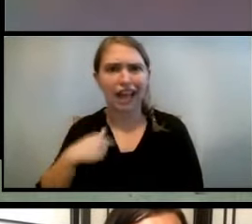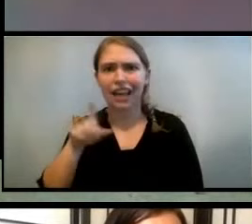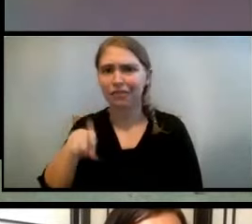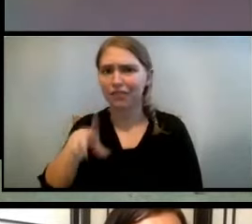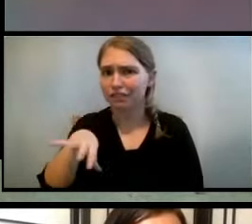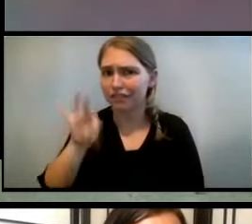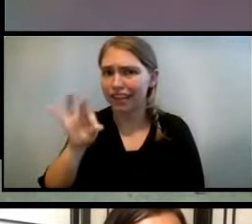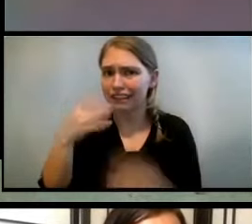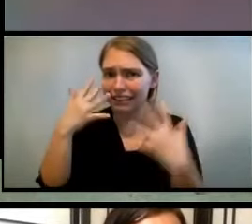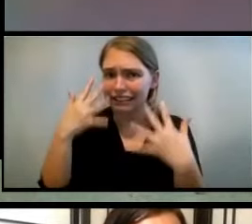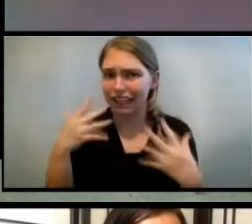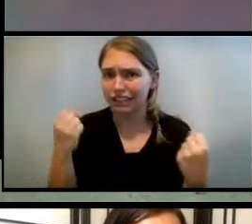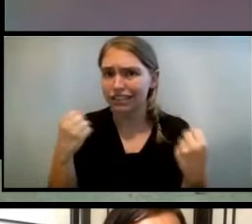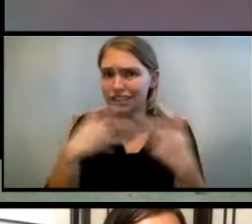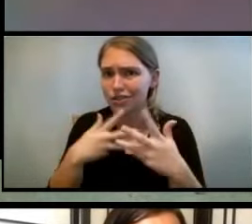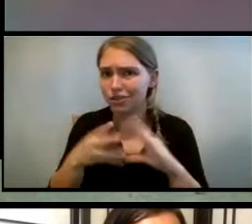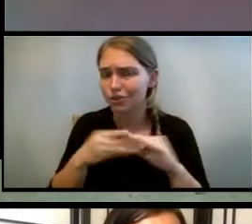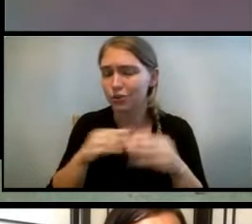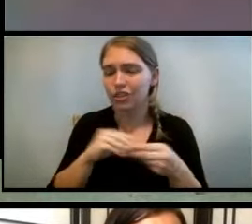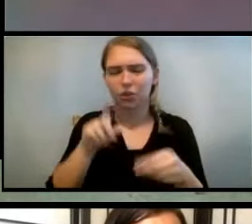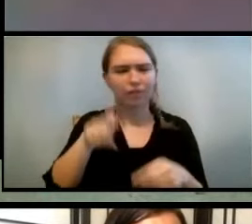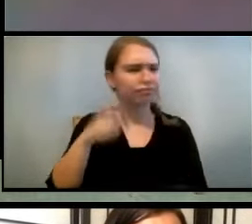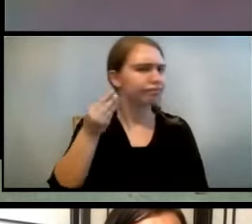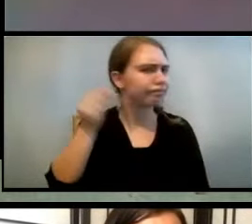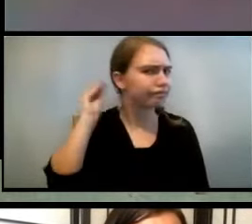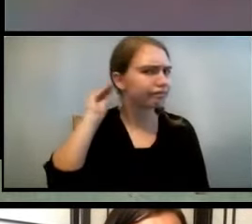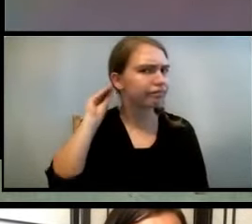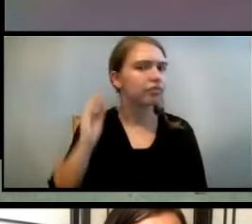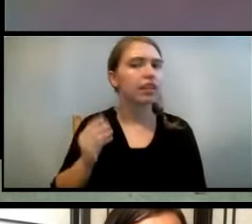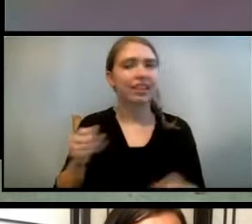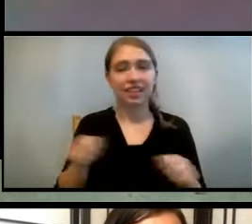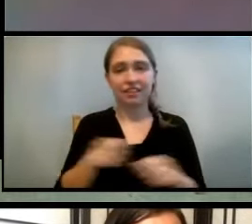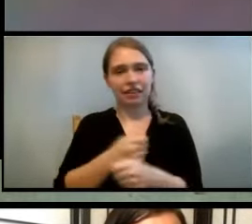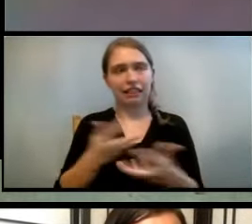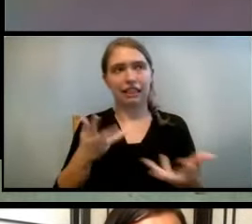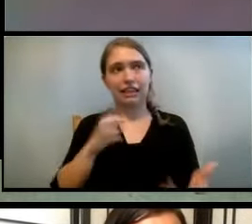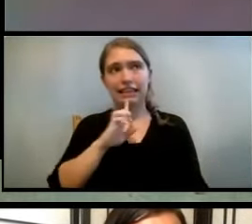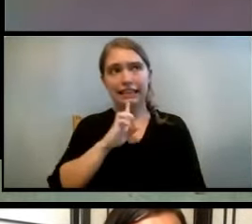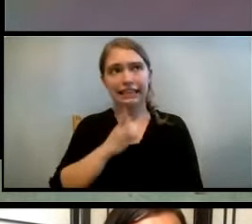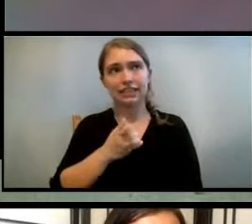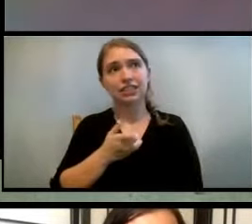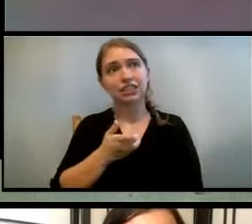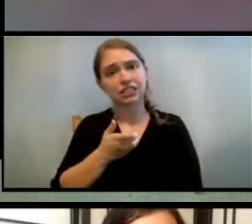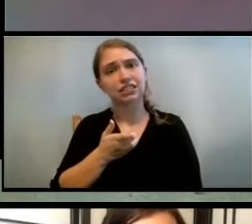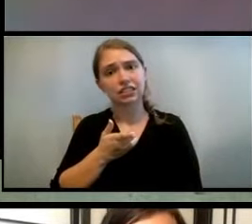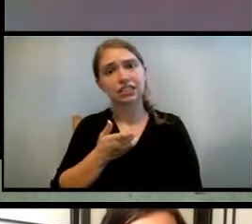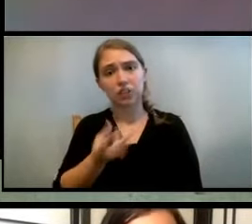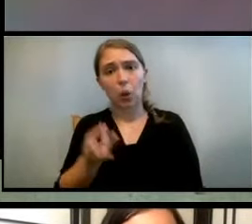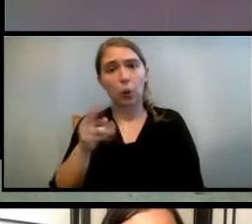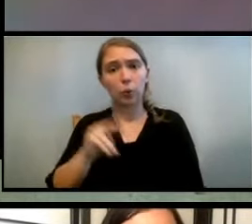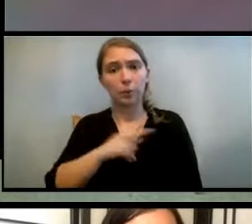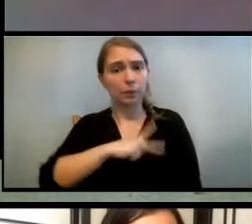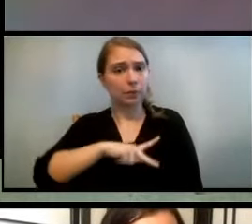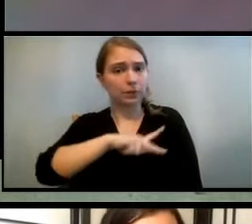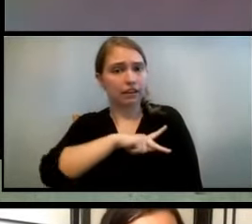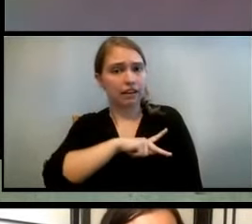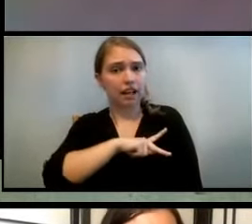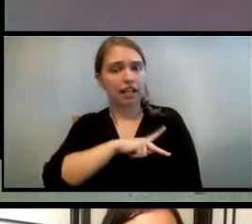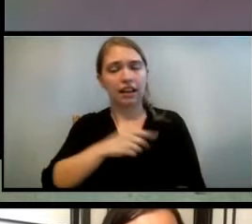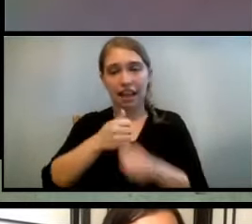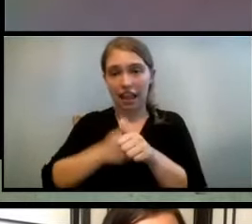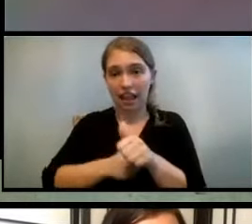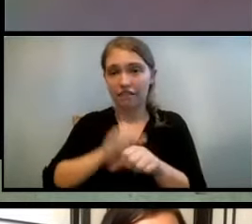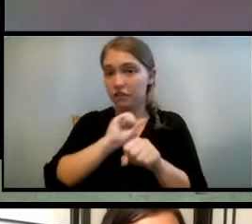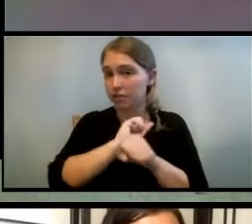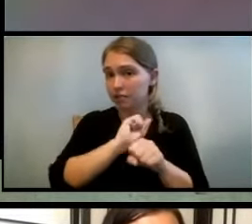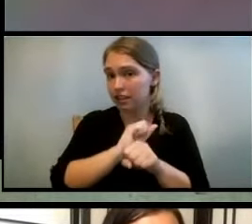So I think that those are the things to keep in mind, is everything is its own personality. Every venue that I've